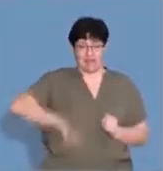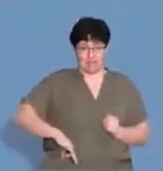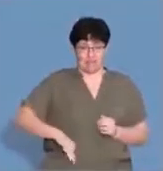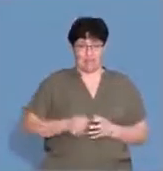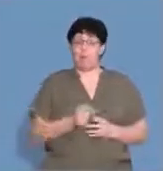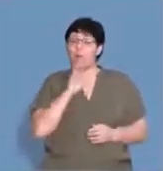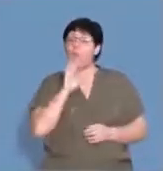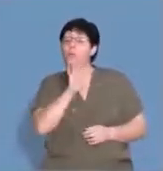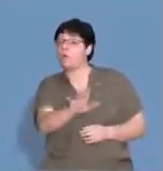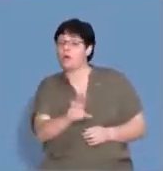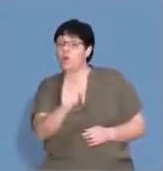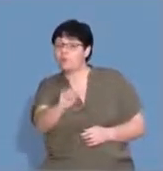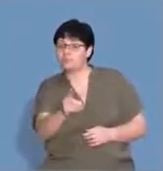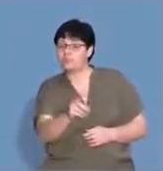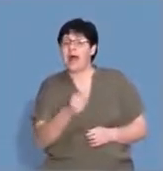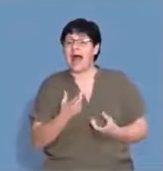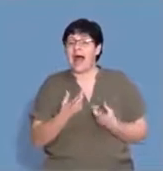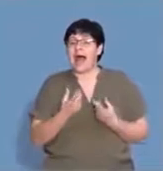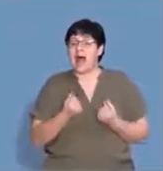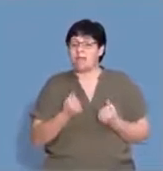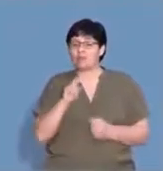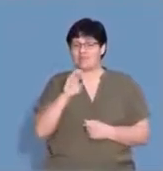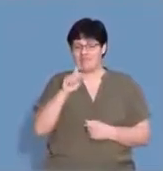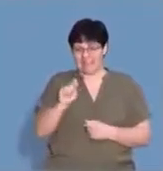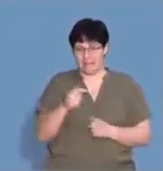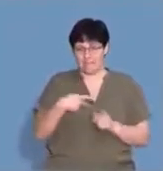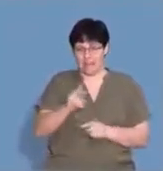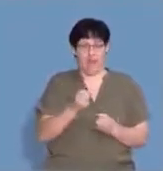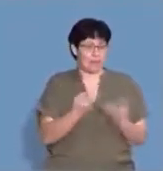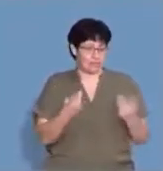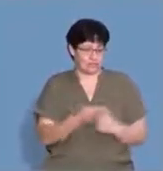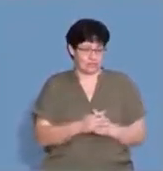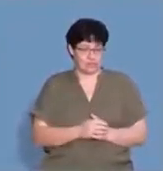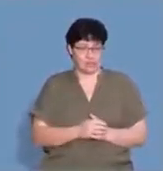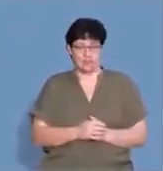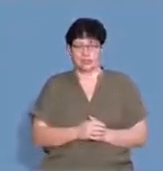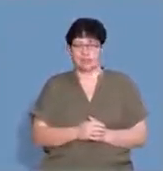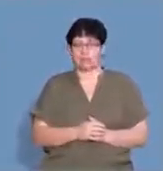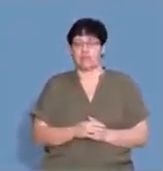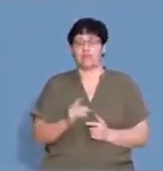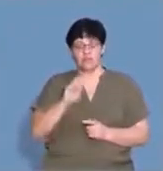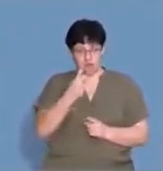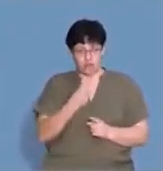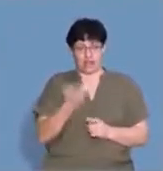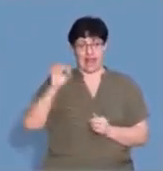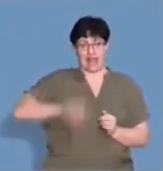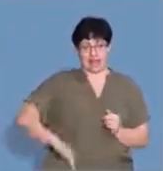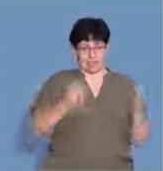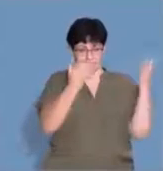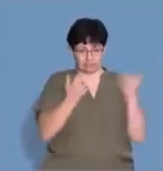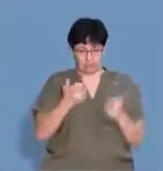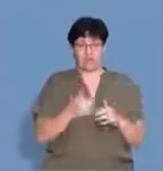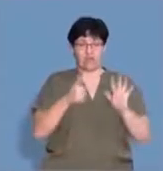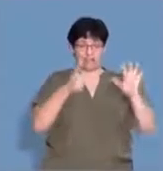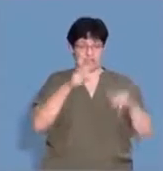and they are asking us to determine the VAT amount. So we're first going to work out our income for